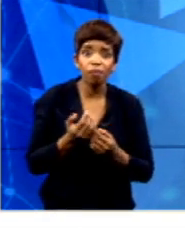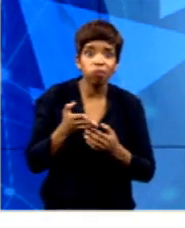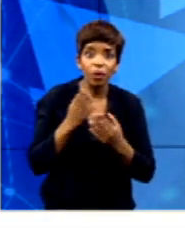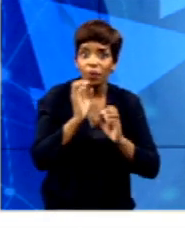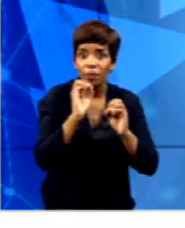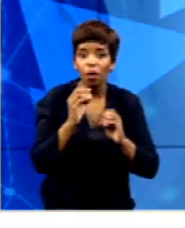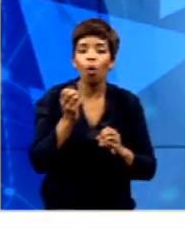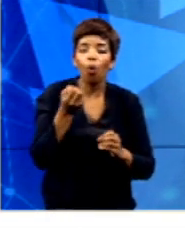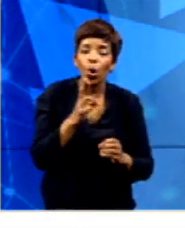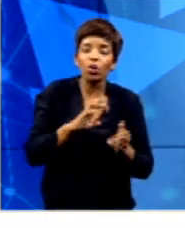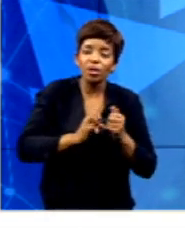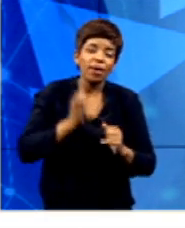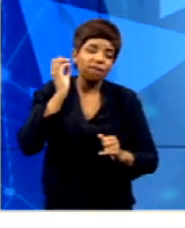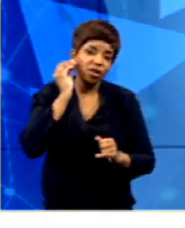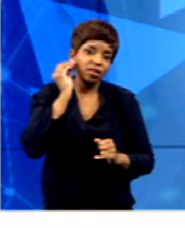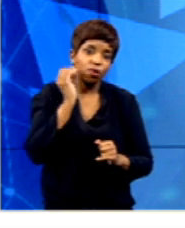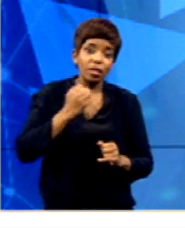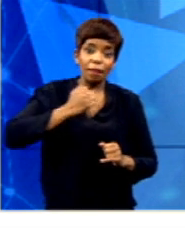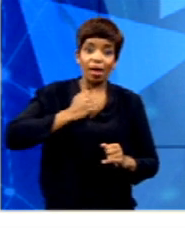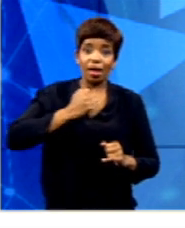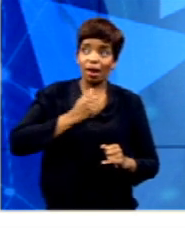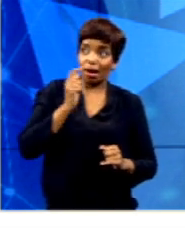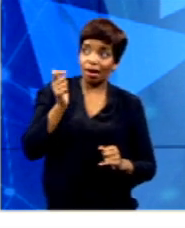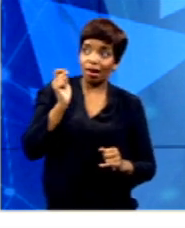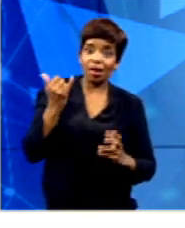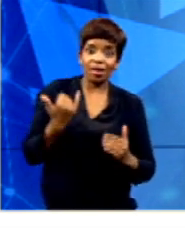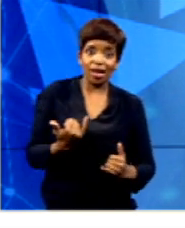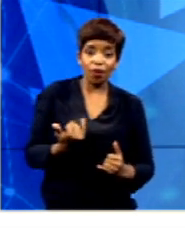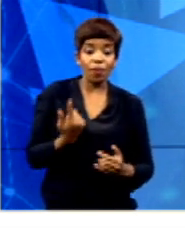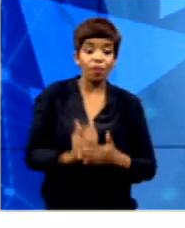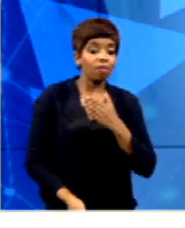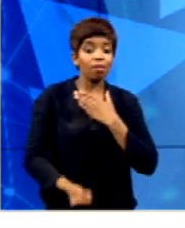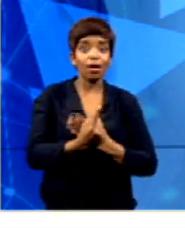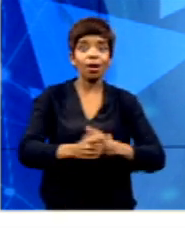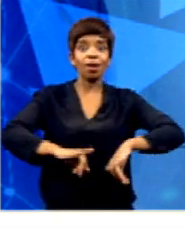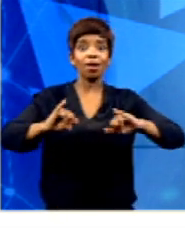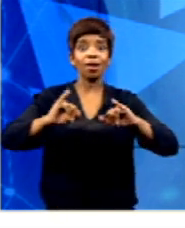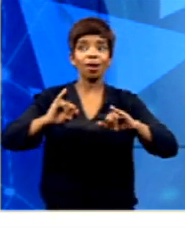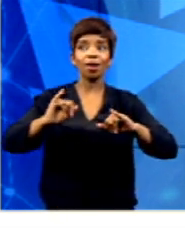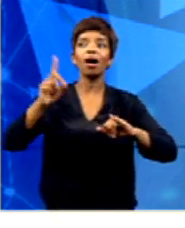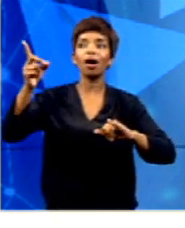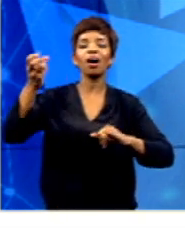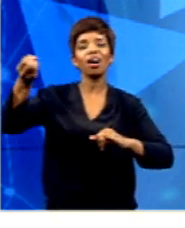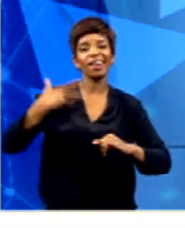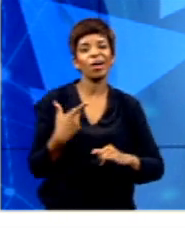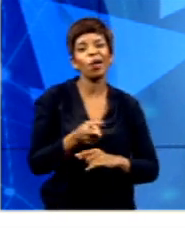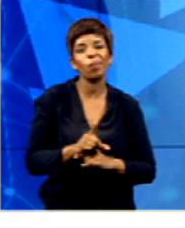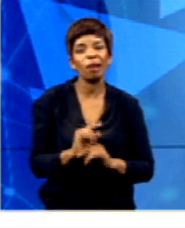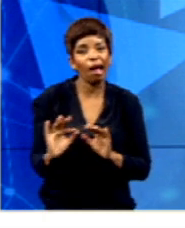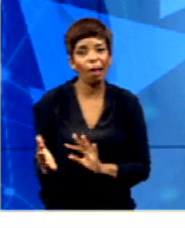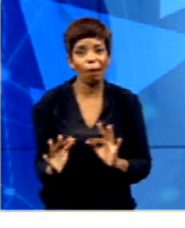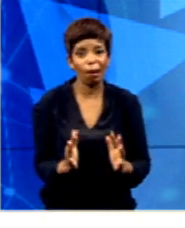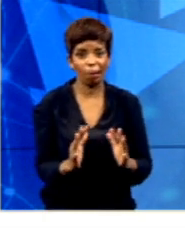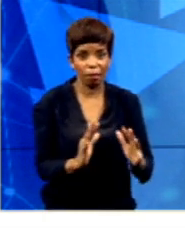premium reduced in some respect. Just not to be without cover is creating even more of a risk for you